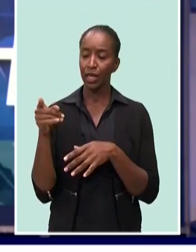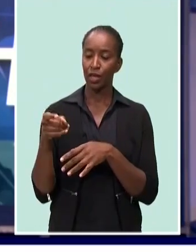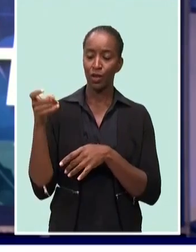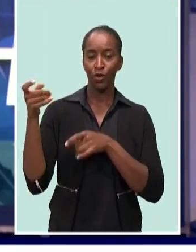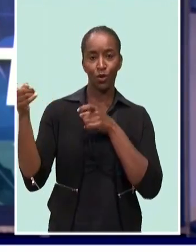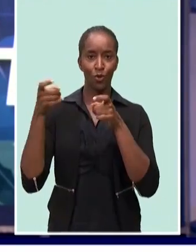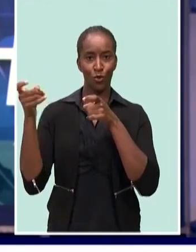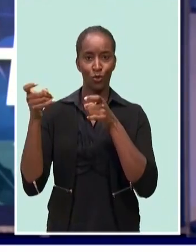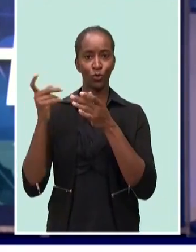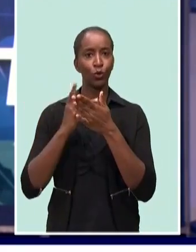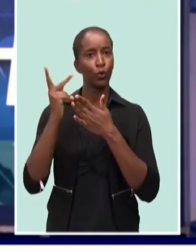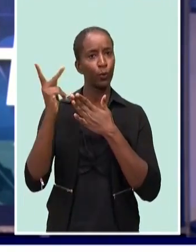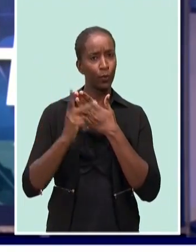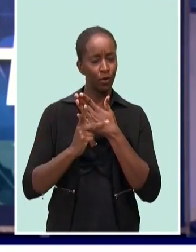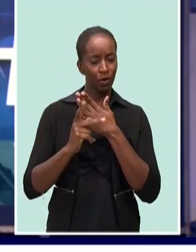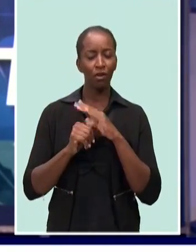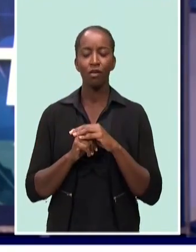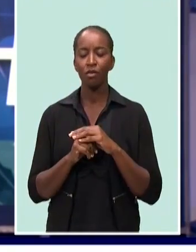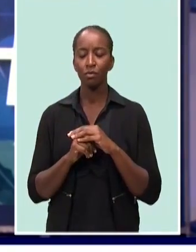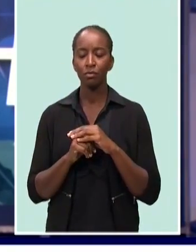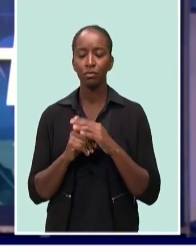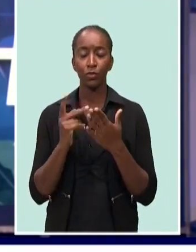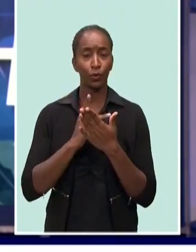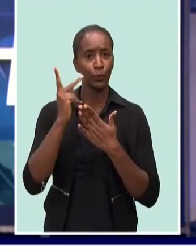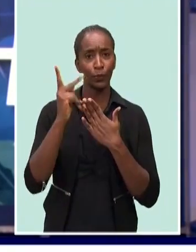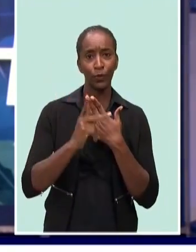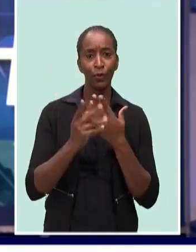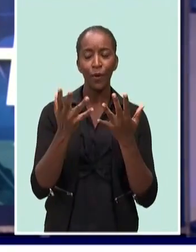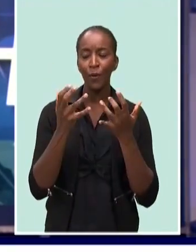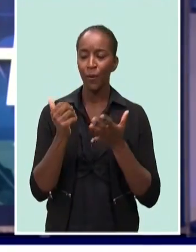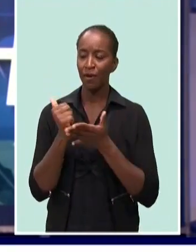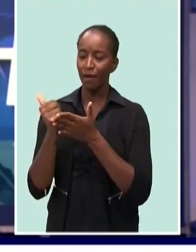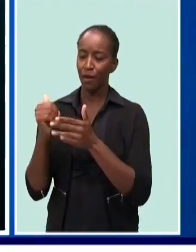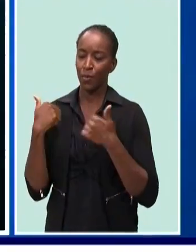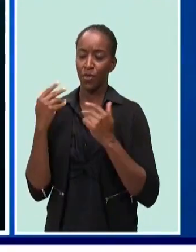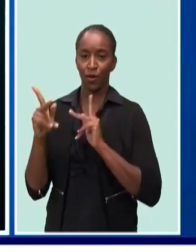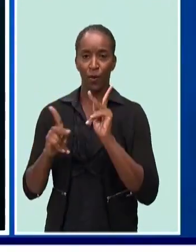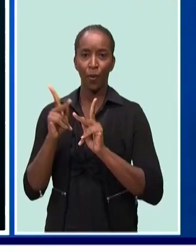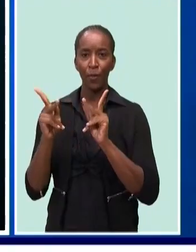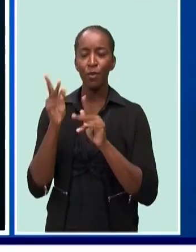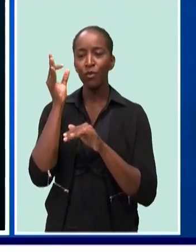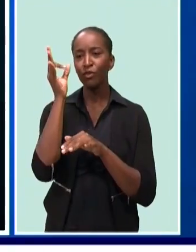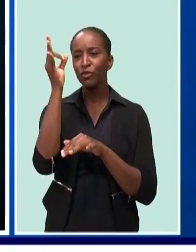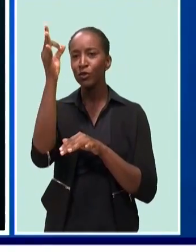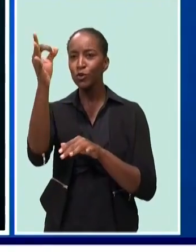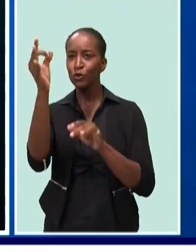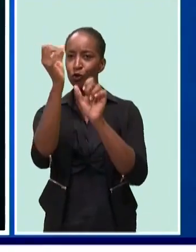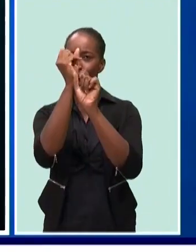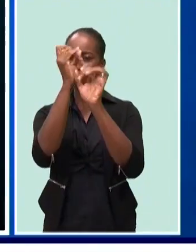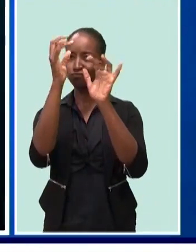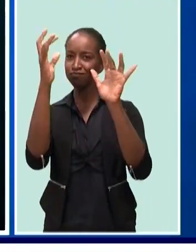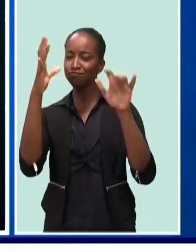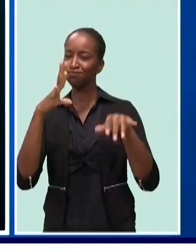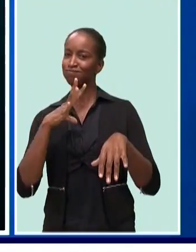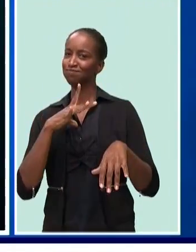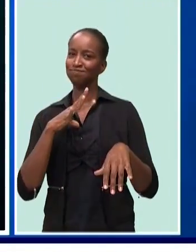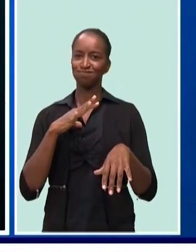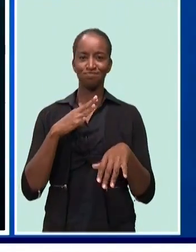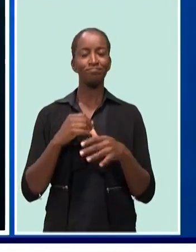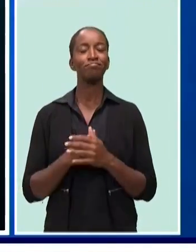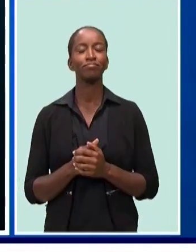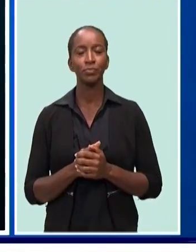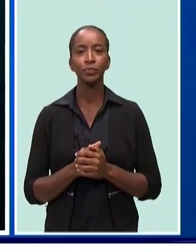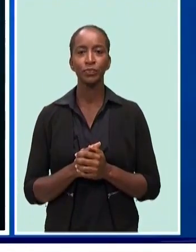to create a better, safer and more prosperous future for young people. In 2015, a CDB study entitled